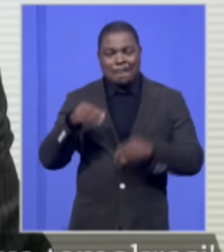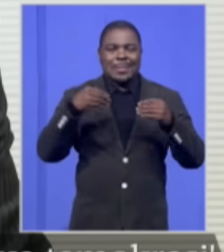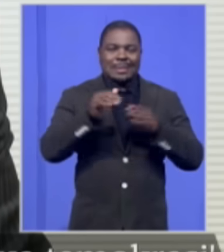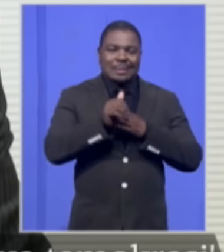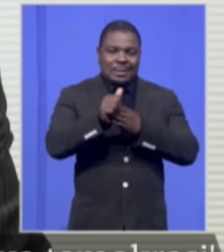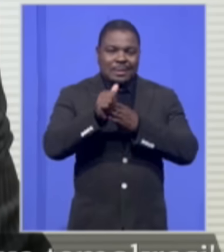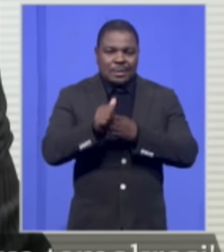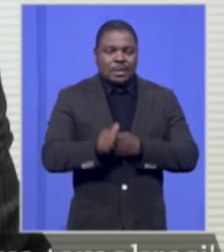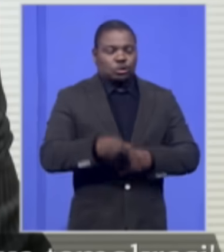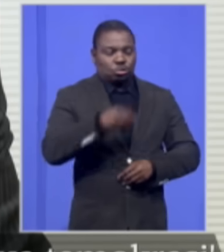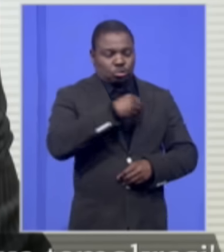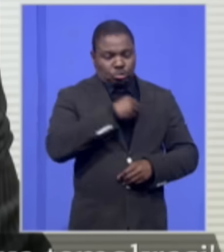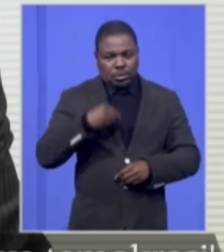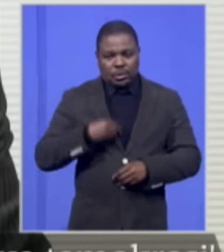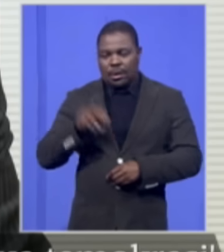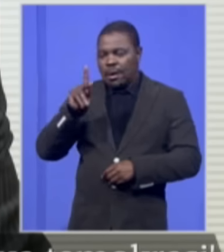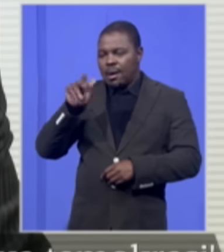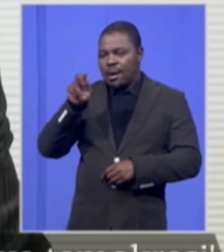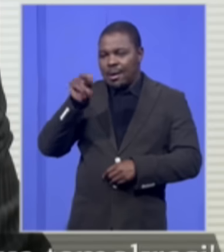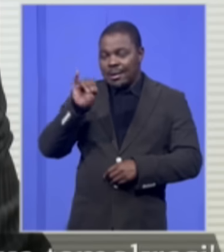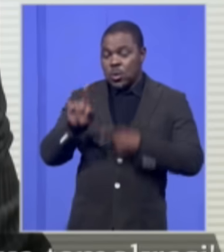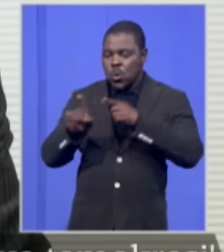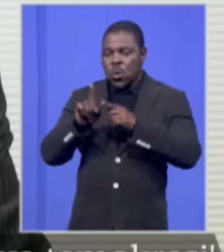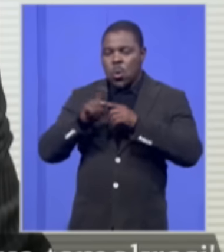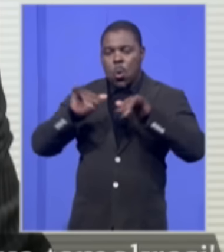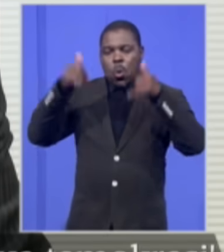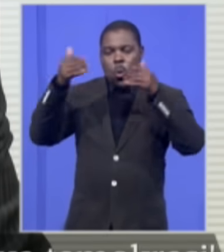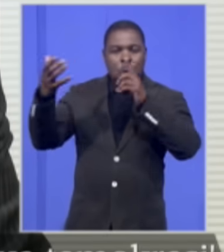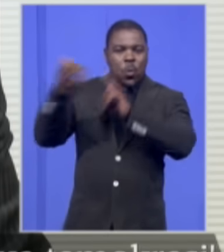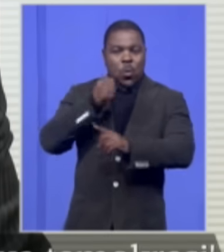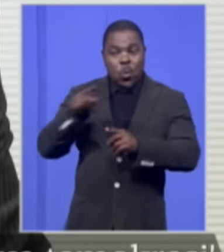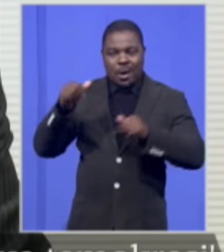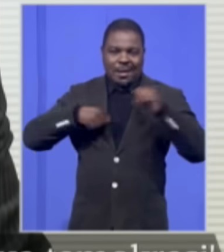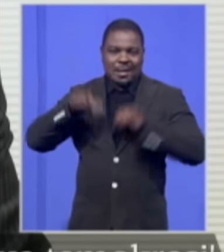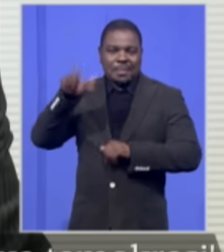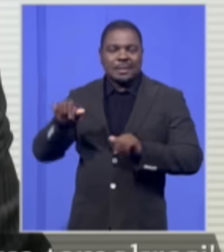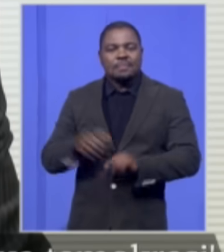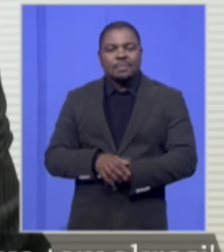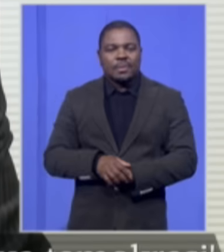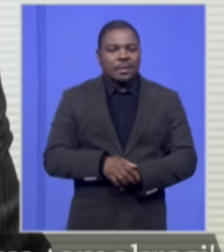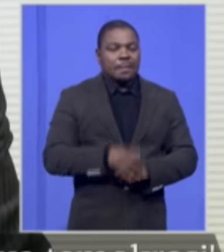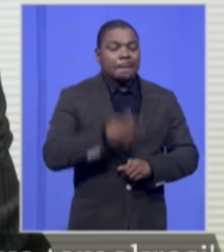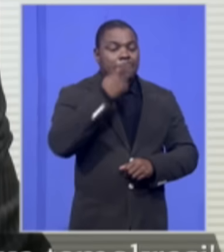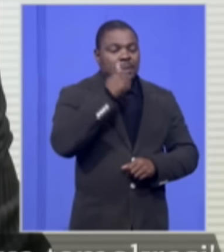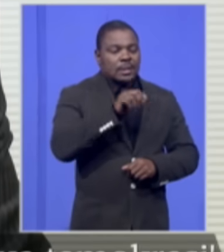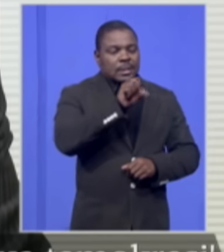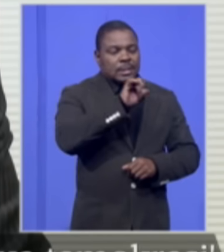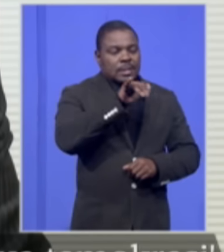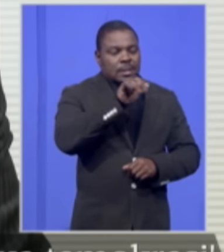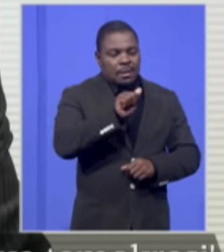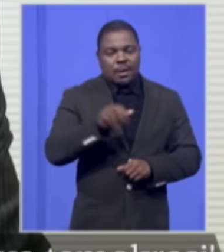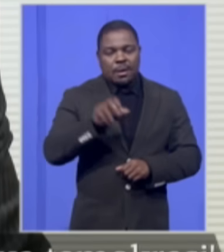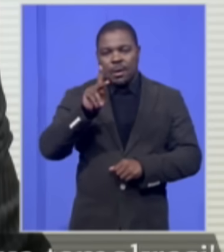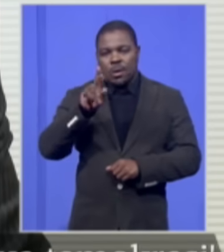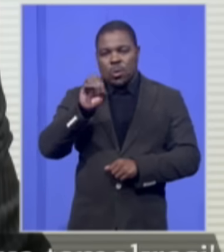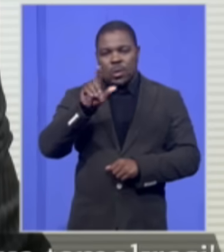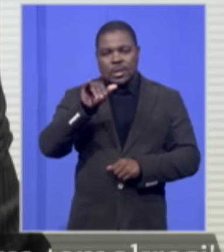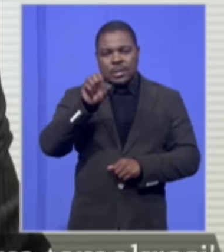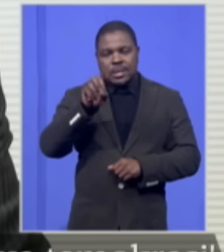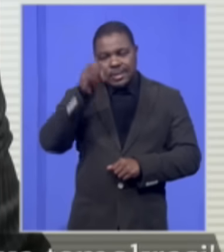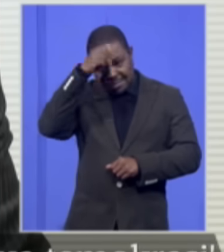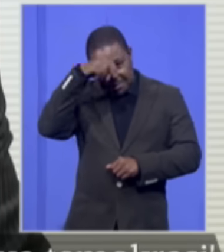Dr. John Kani, award-winning actor, Mr. Sia Kolisi, Springbok